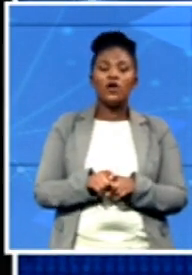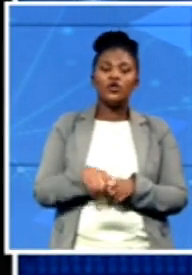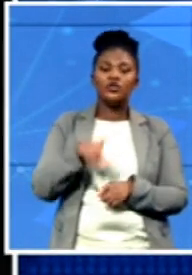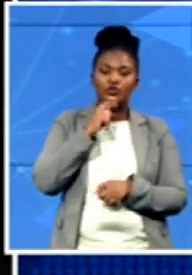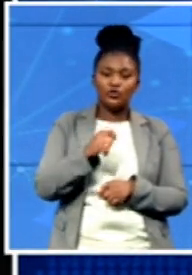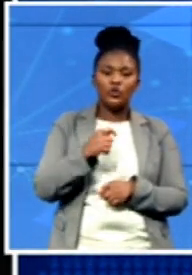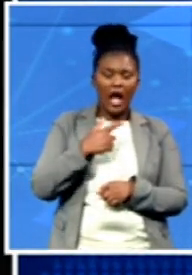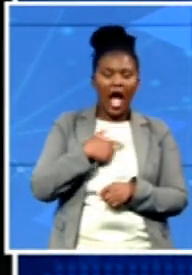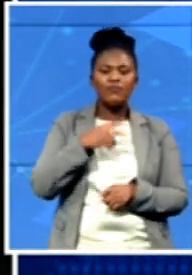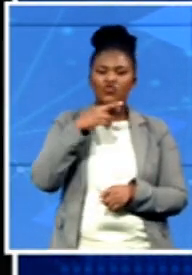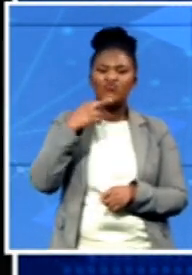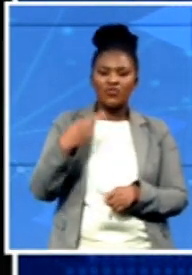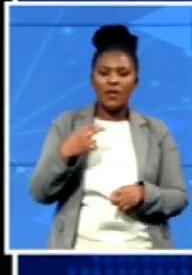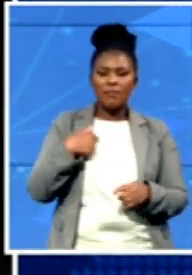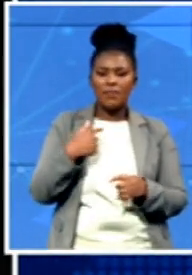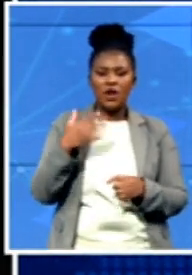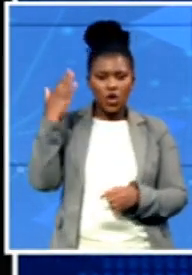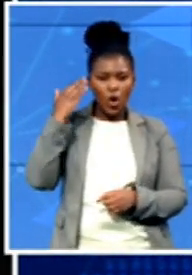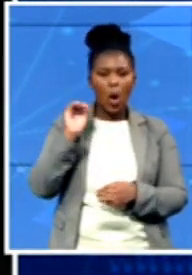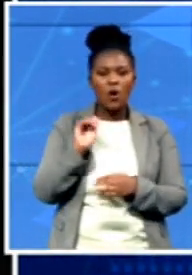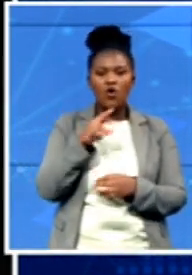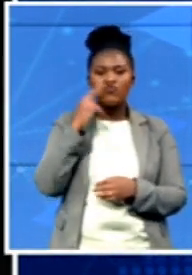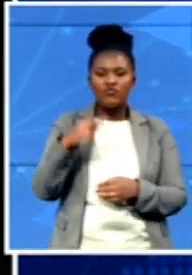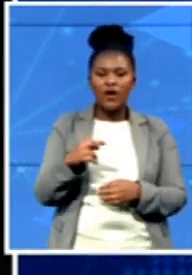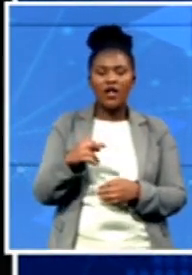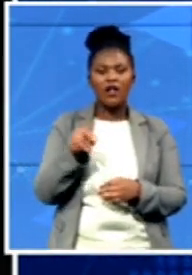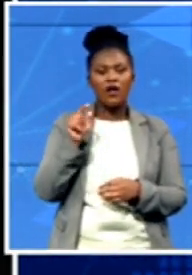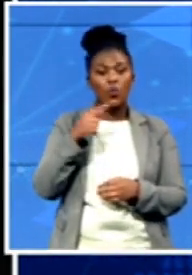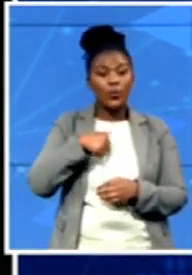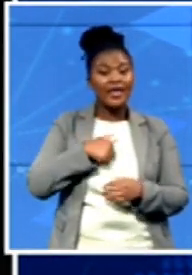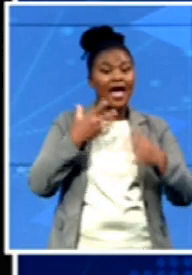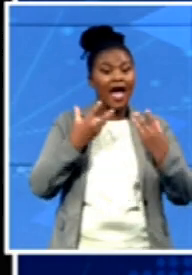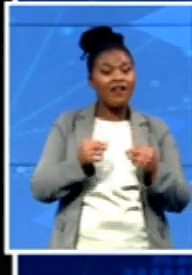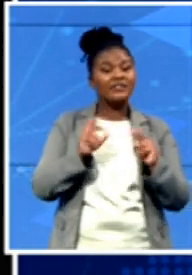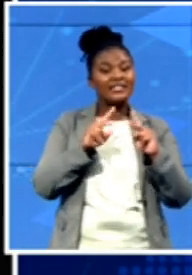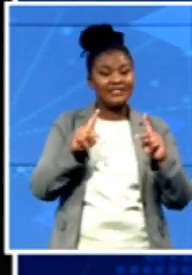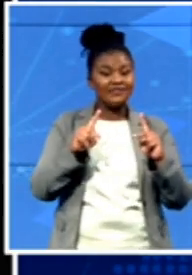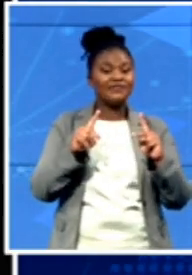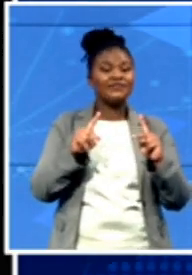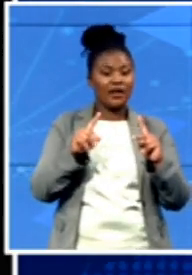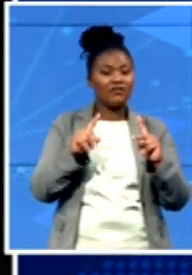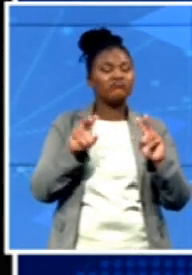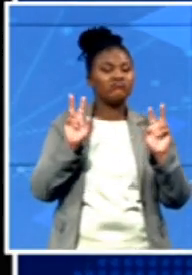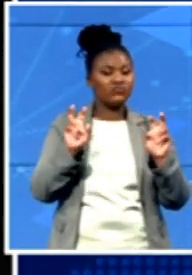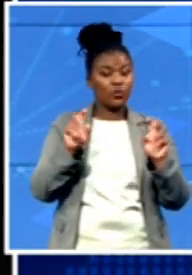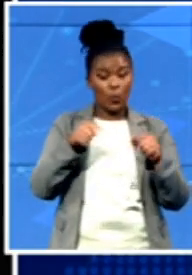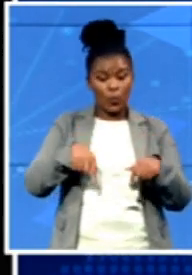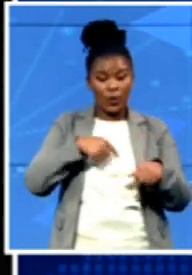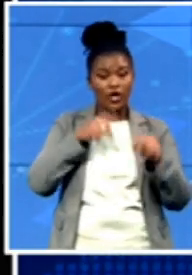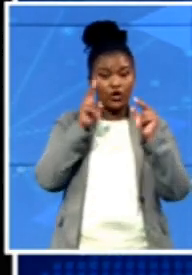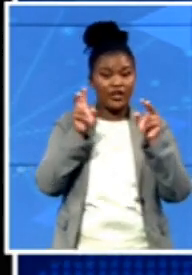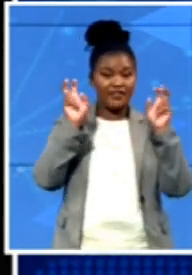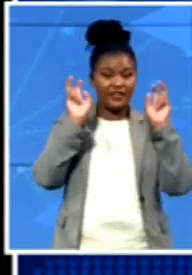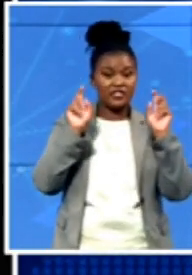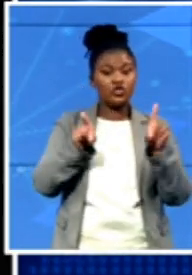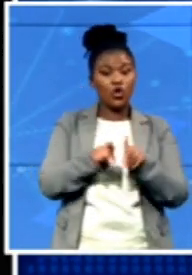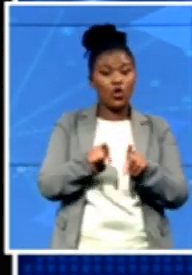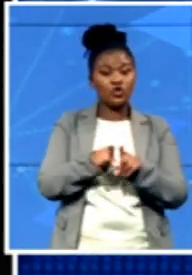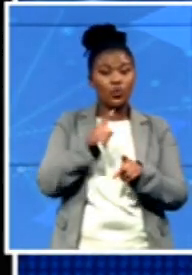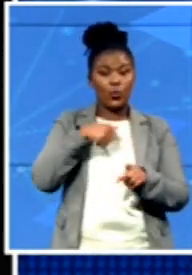the conditions that we find ourselves as a university, as well as a country.